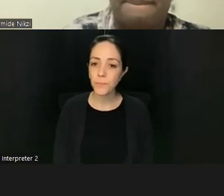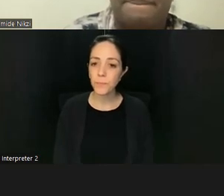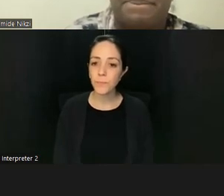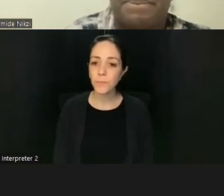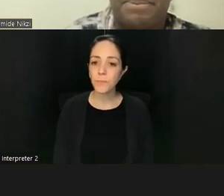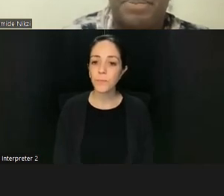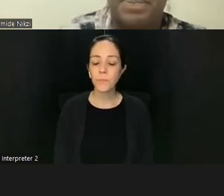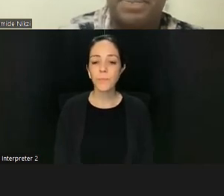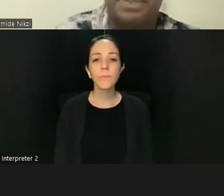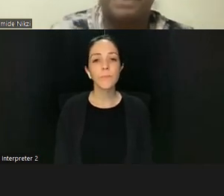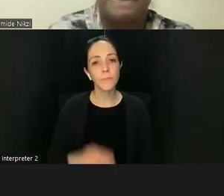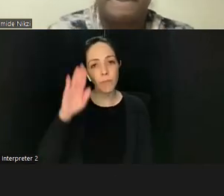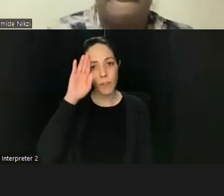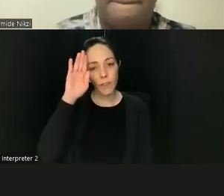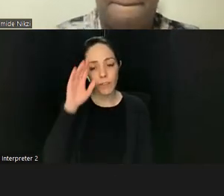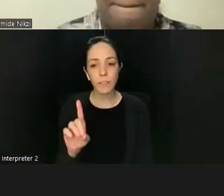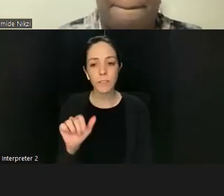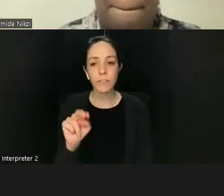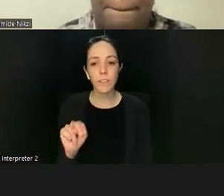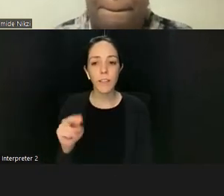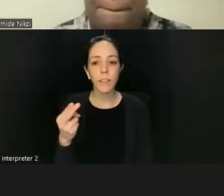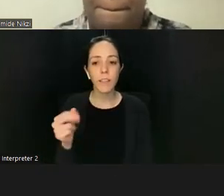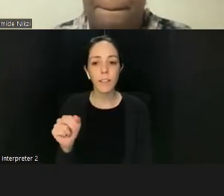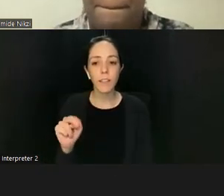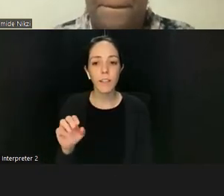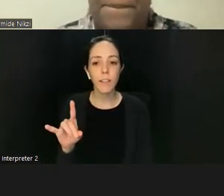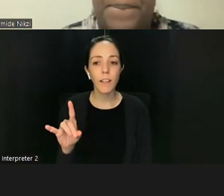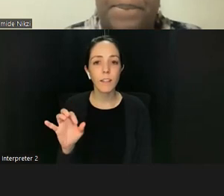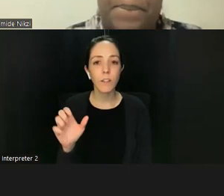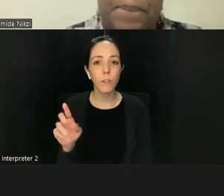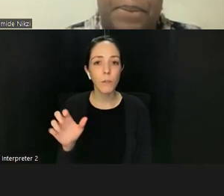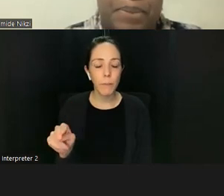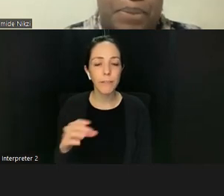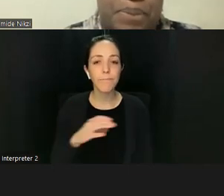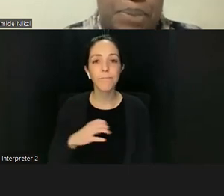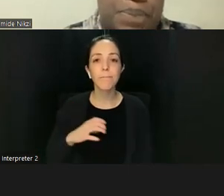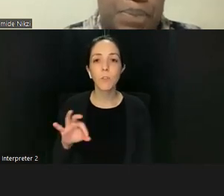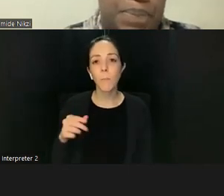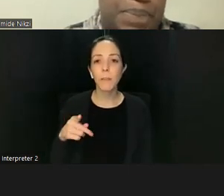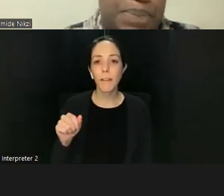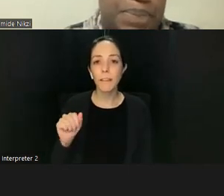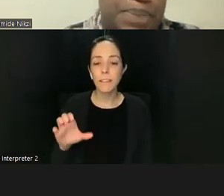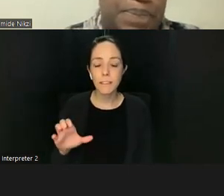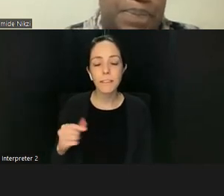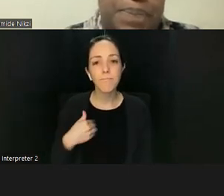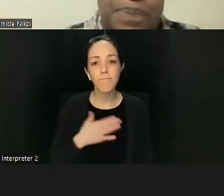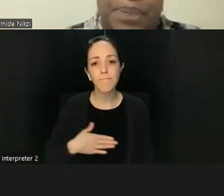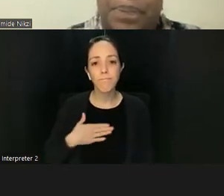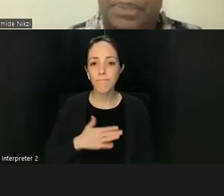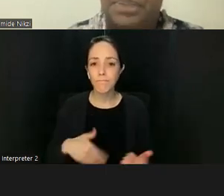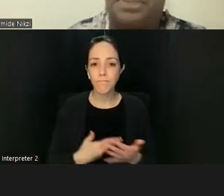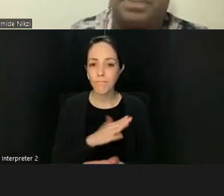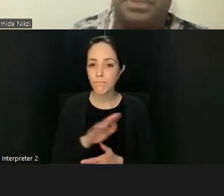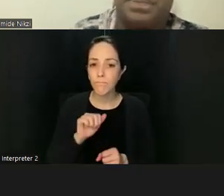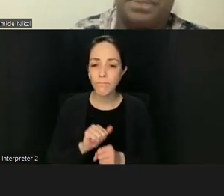you. Hi, this is Dan Handelman. I use he, him pronouns. I am a commissioner of the PAC, and I appreciate all the work that you're doing. I